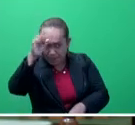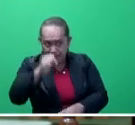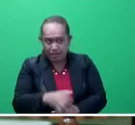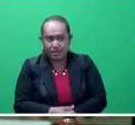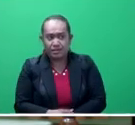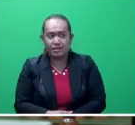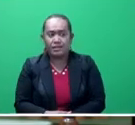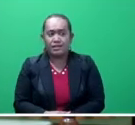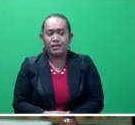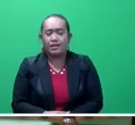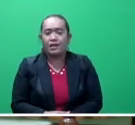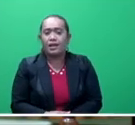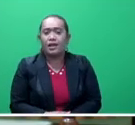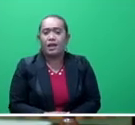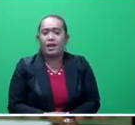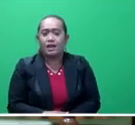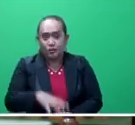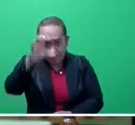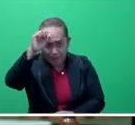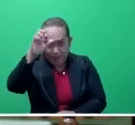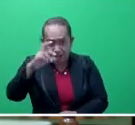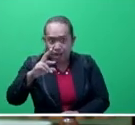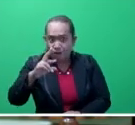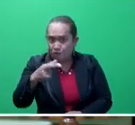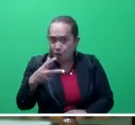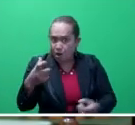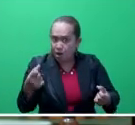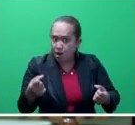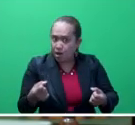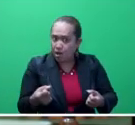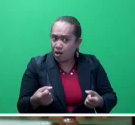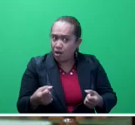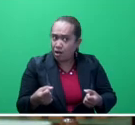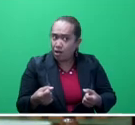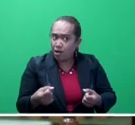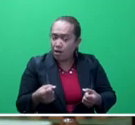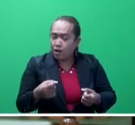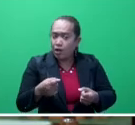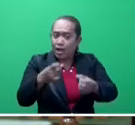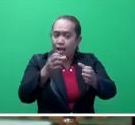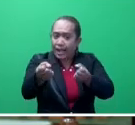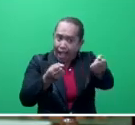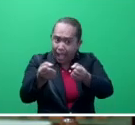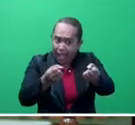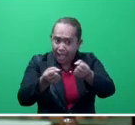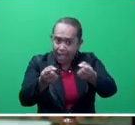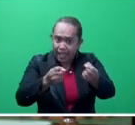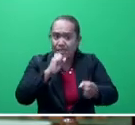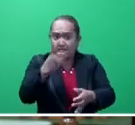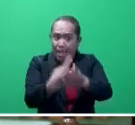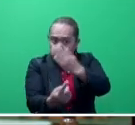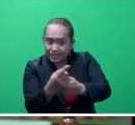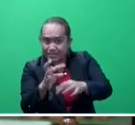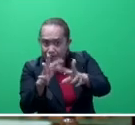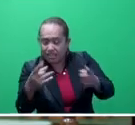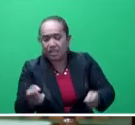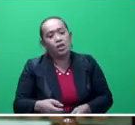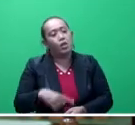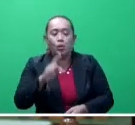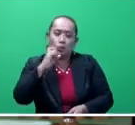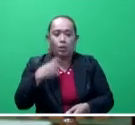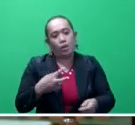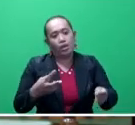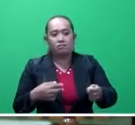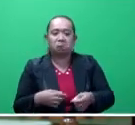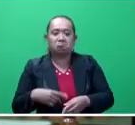for personal motor vehicle infringements incurred from 15 July 2021, or up to 15 July 2021, I should say,